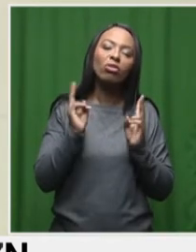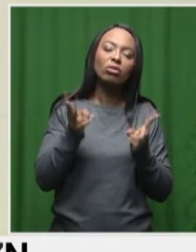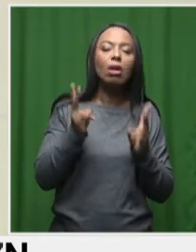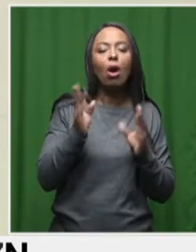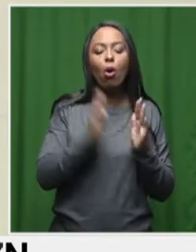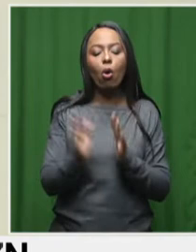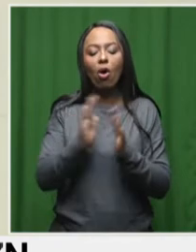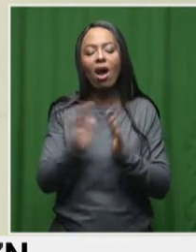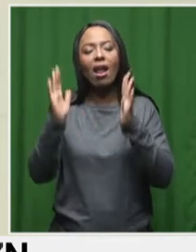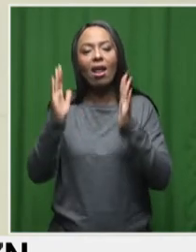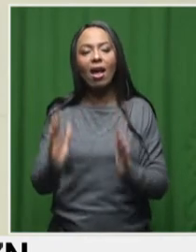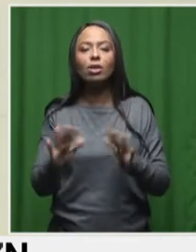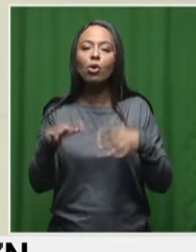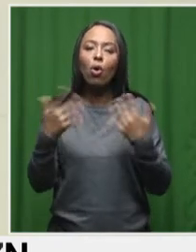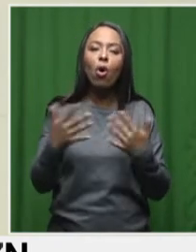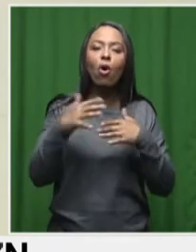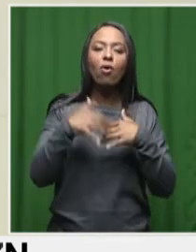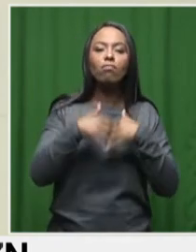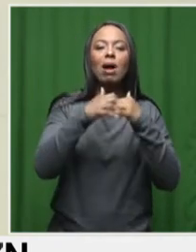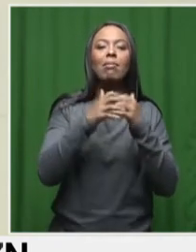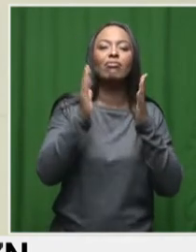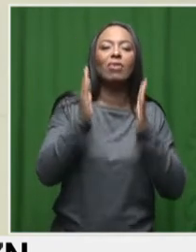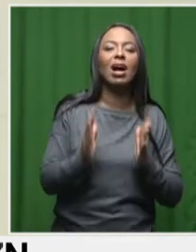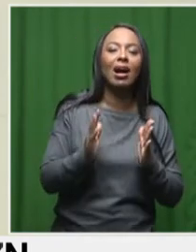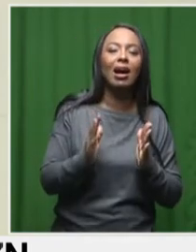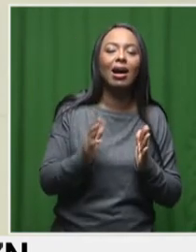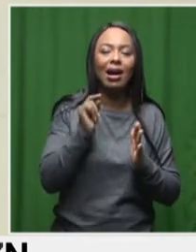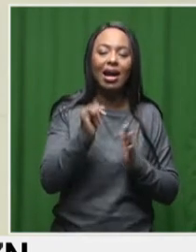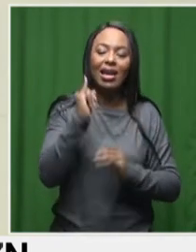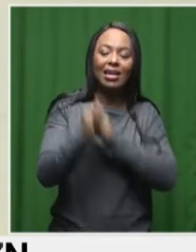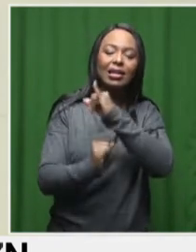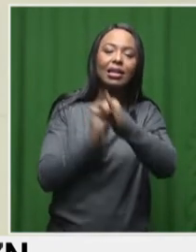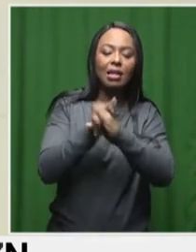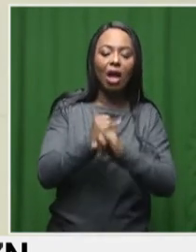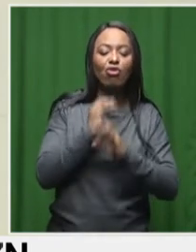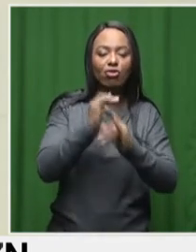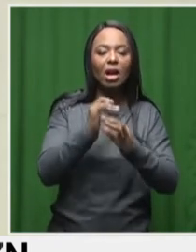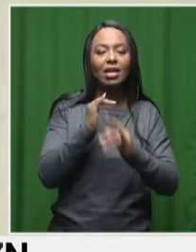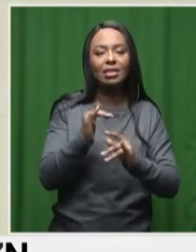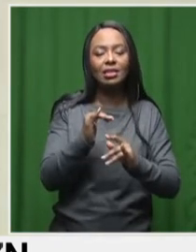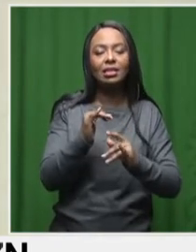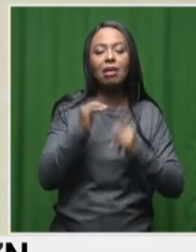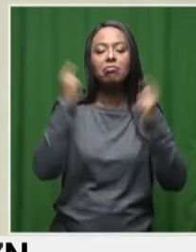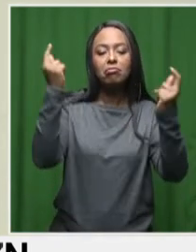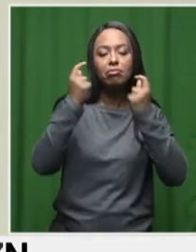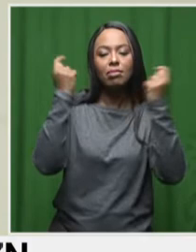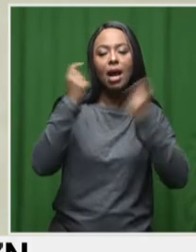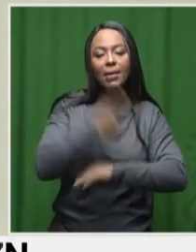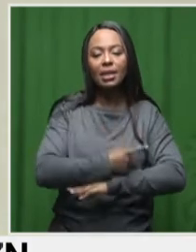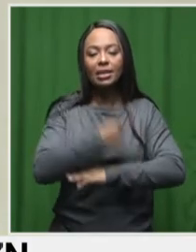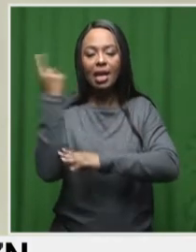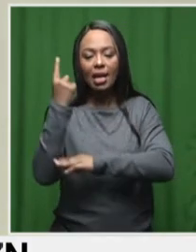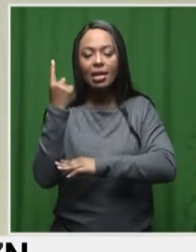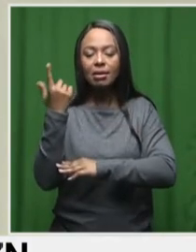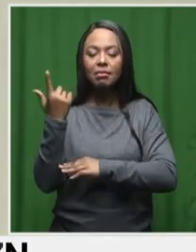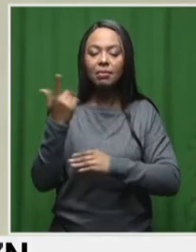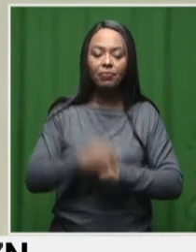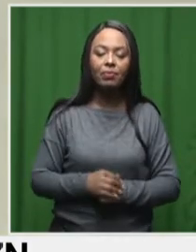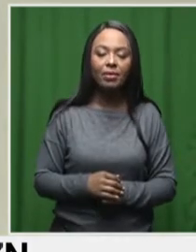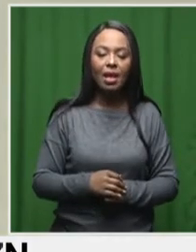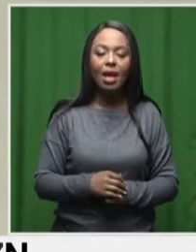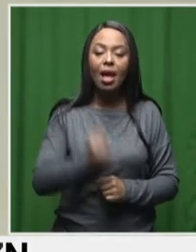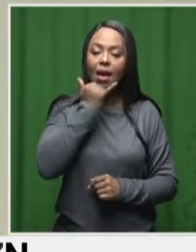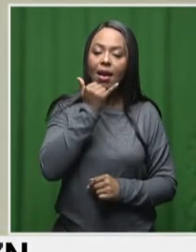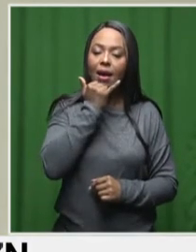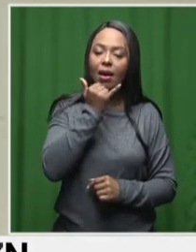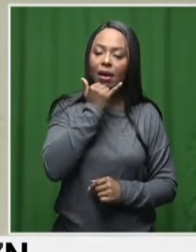organizers or founders of the International Jazz Celebration Day, the Herbie Hancock Institute of Jazz